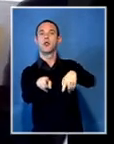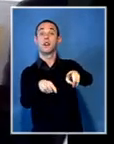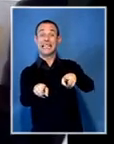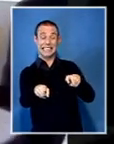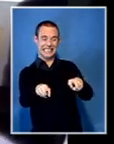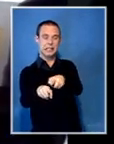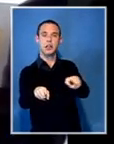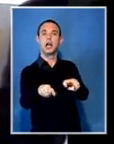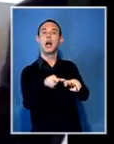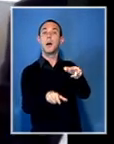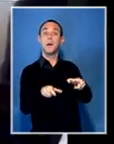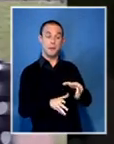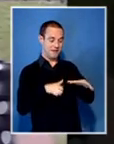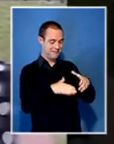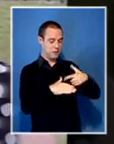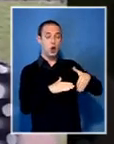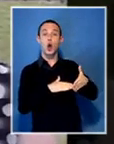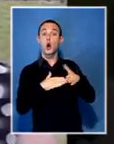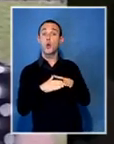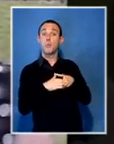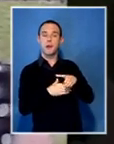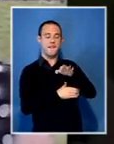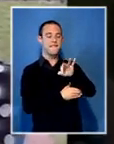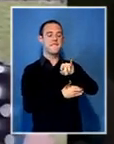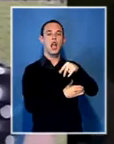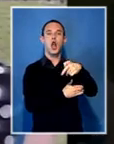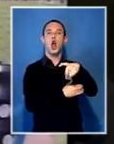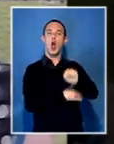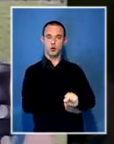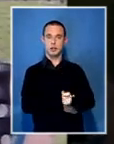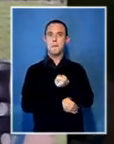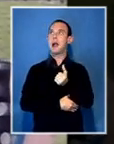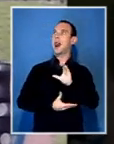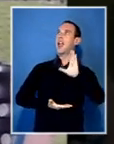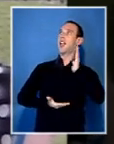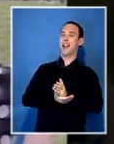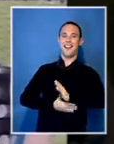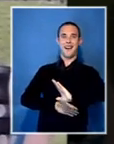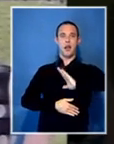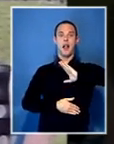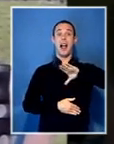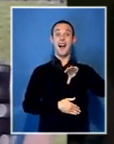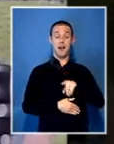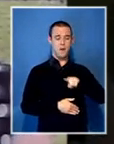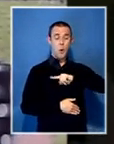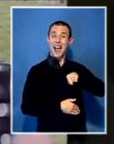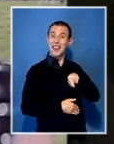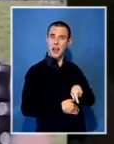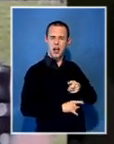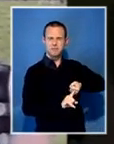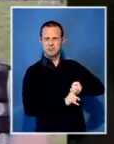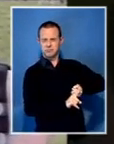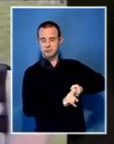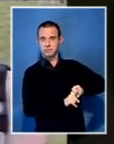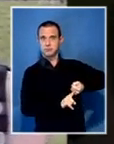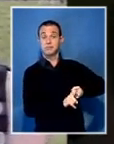will be paid out to the Fingos. For the Fingos, today was a day of jubilation, ending a 16-year struggle to get